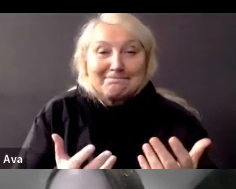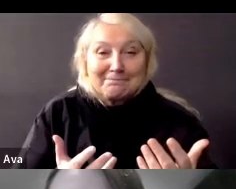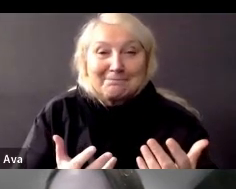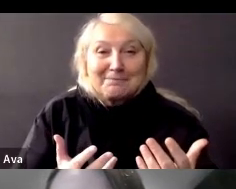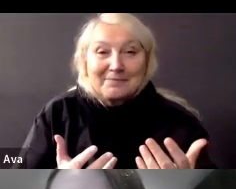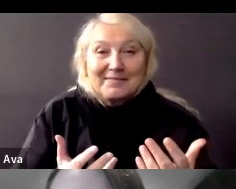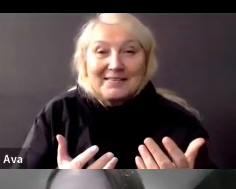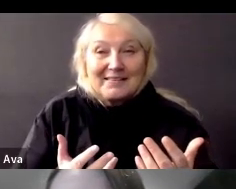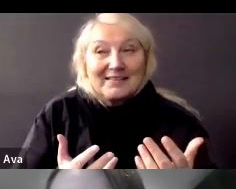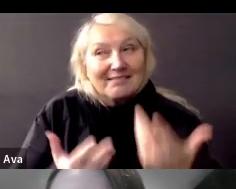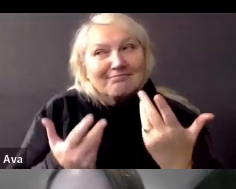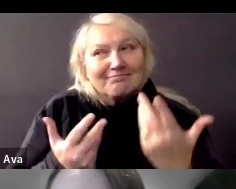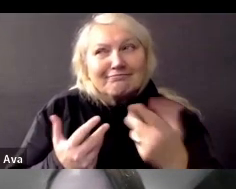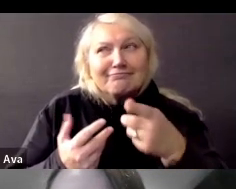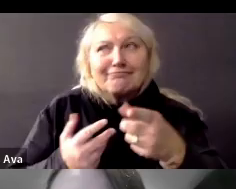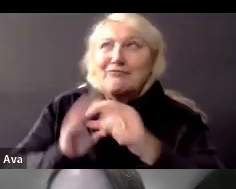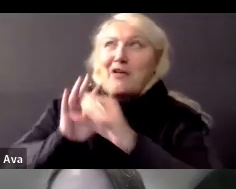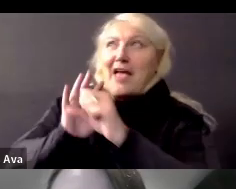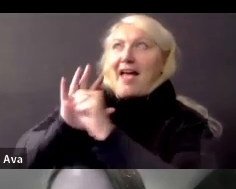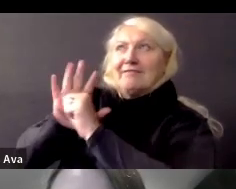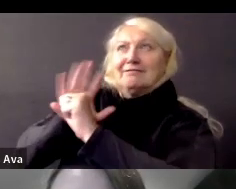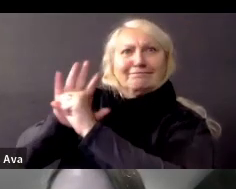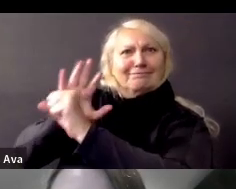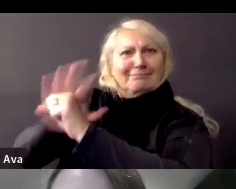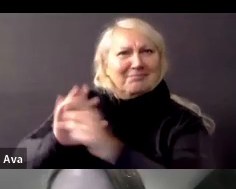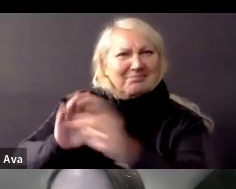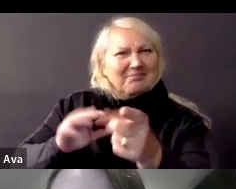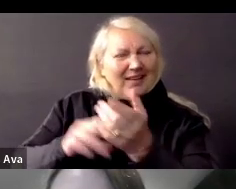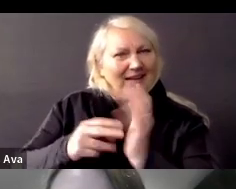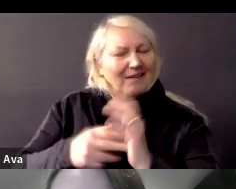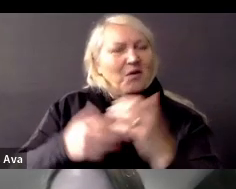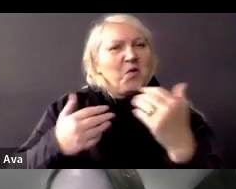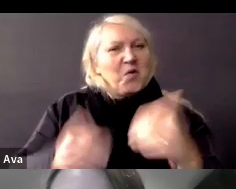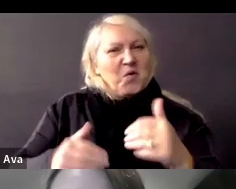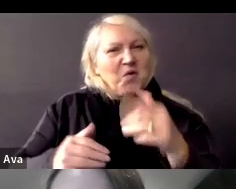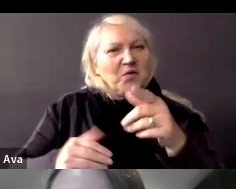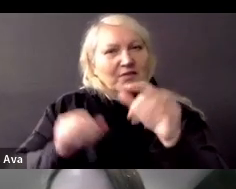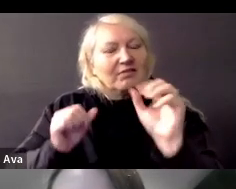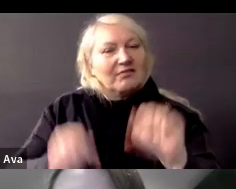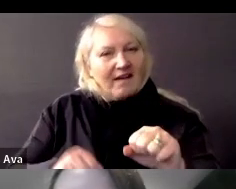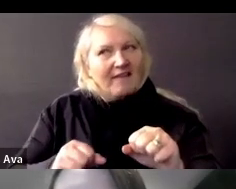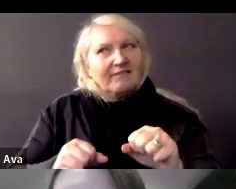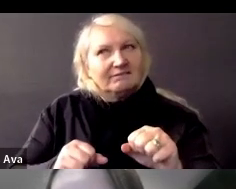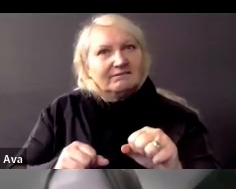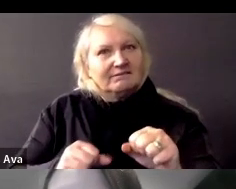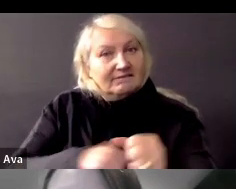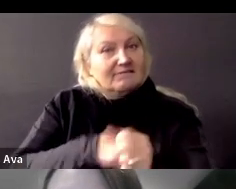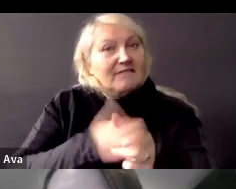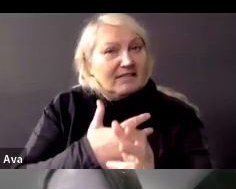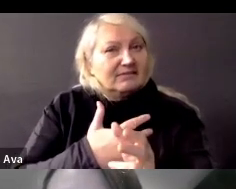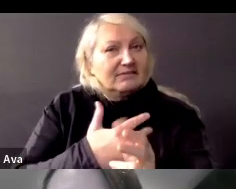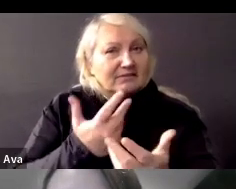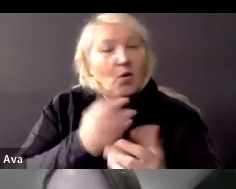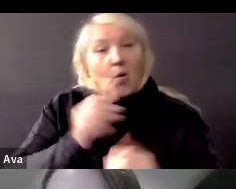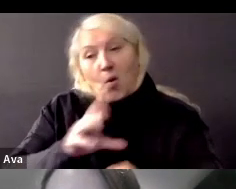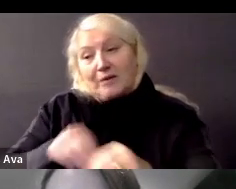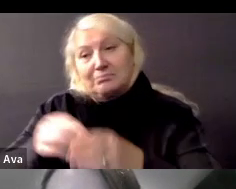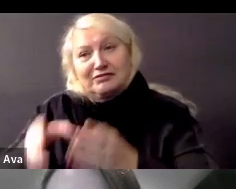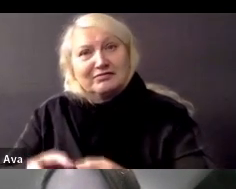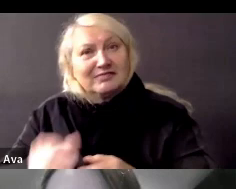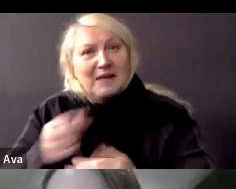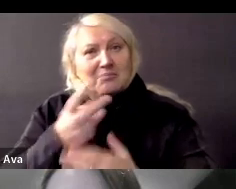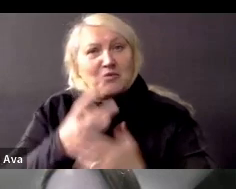you advocate, you can have virtual and hybrid too. And